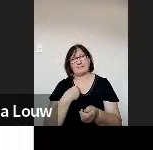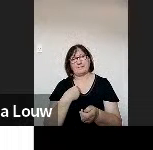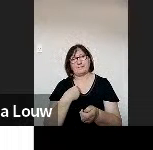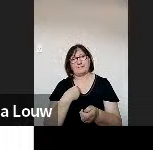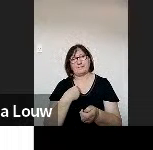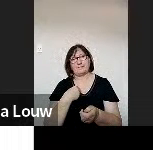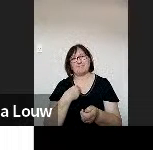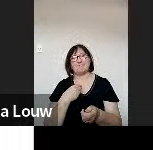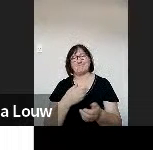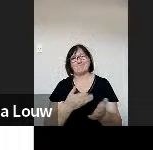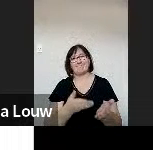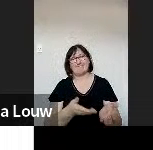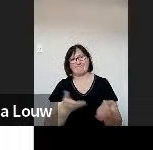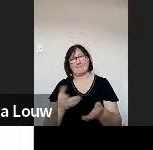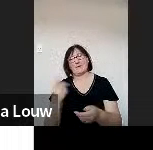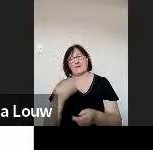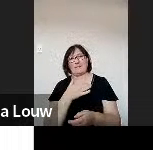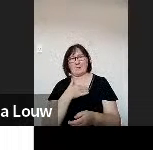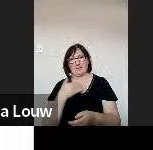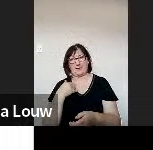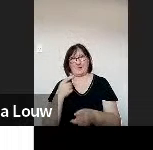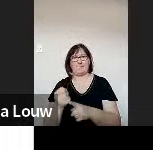yours. Thank you, ladies and gentlemen.